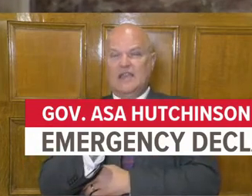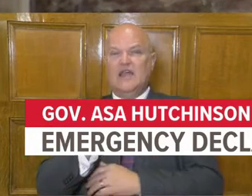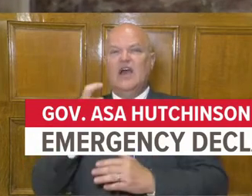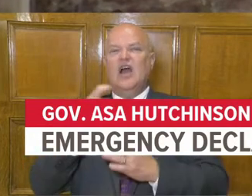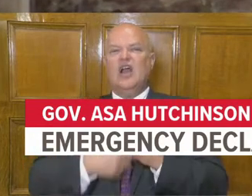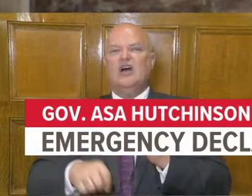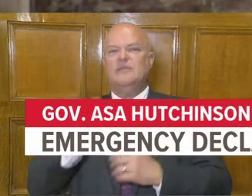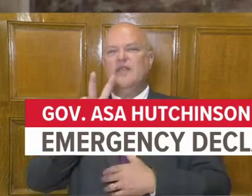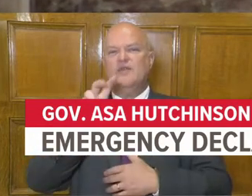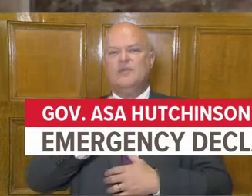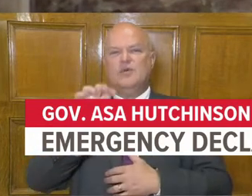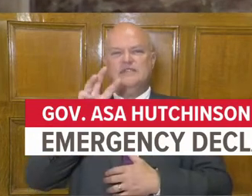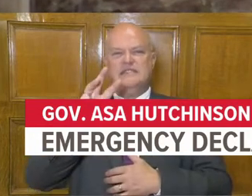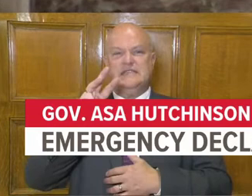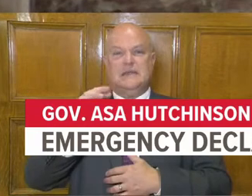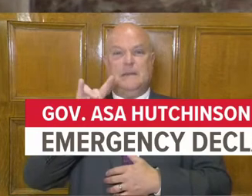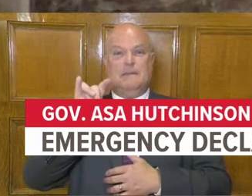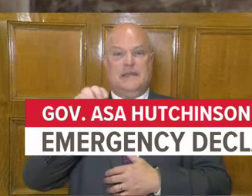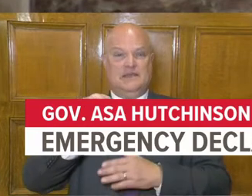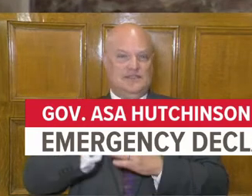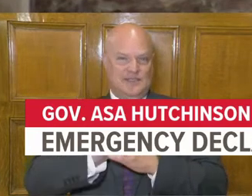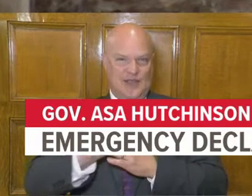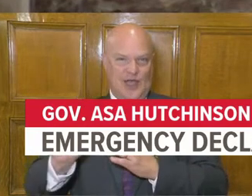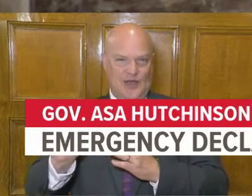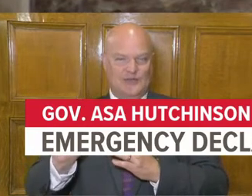about $3.6 million.